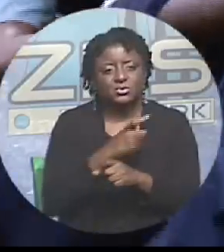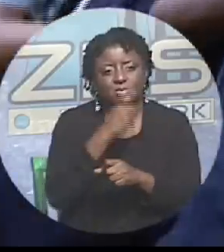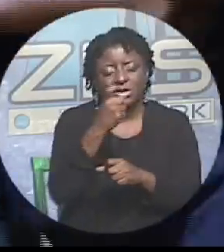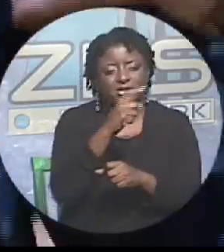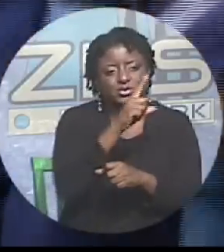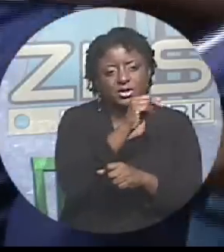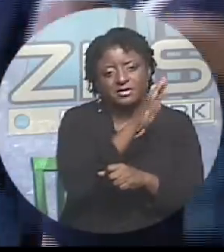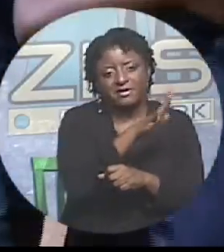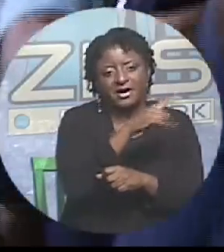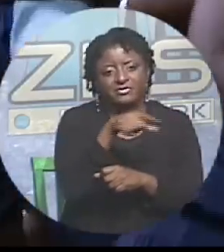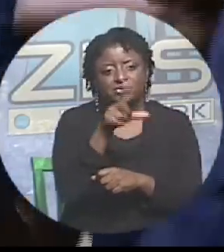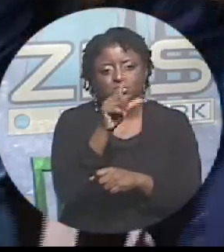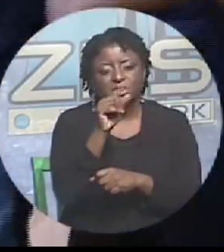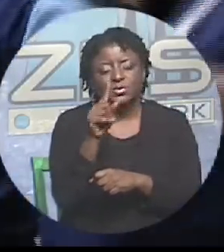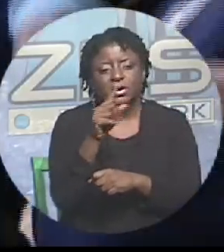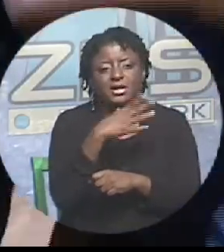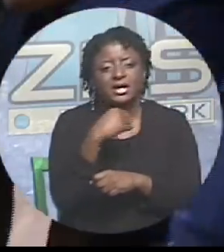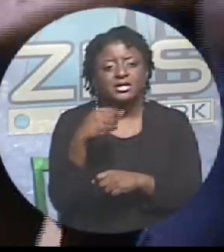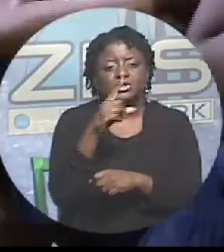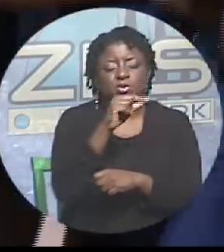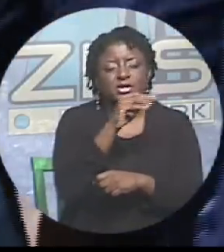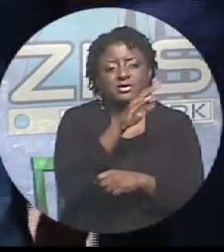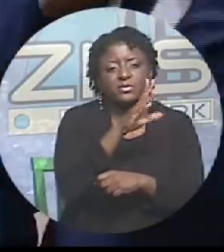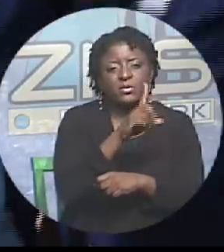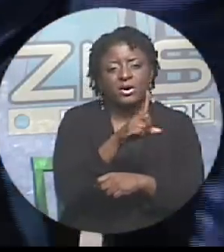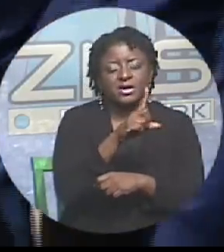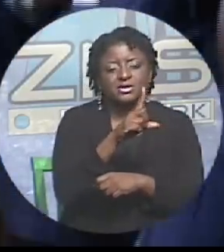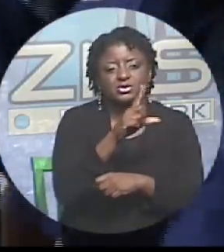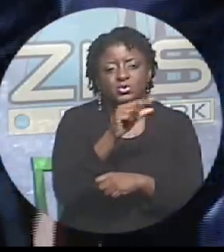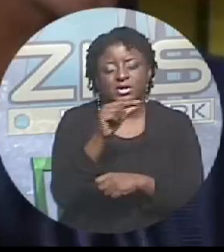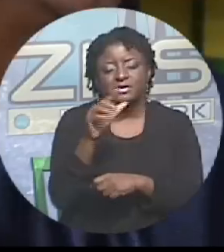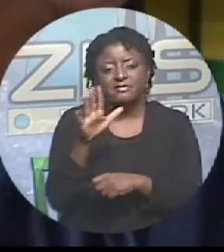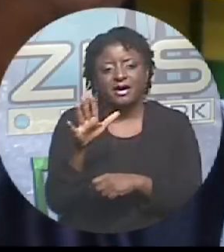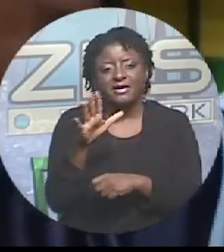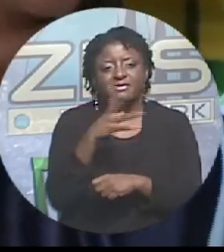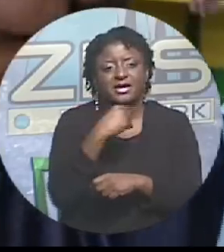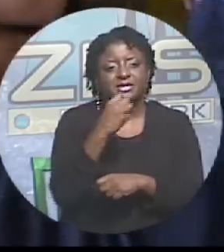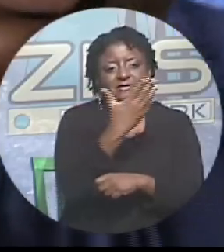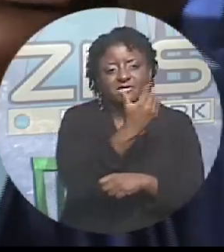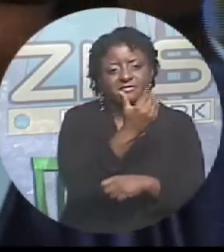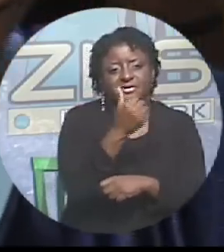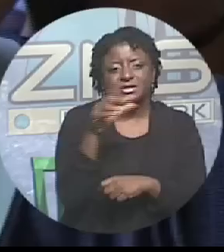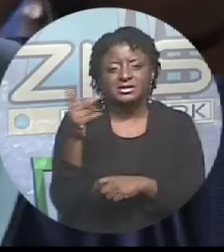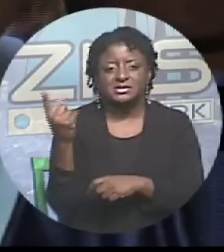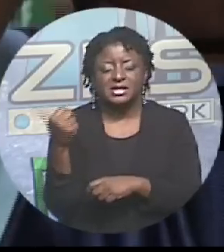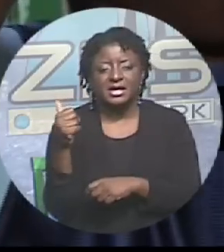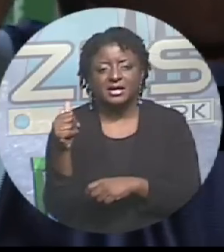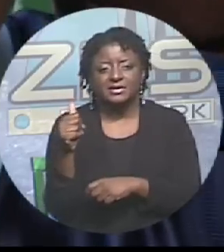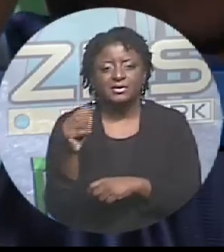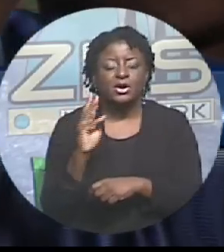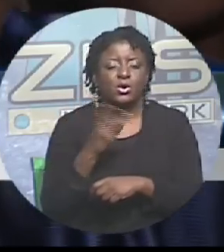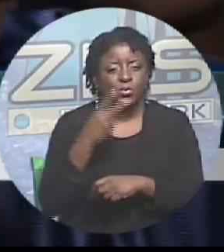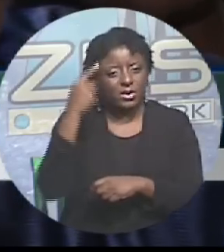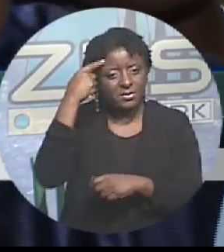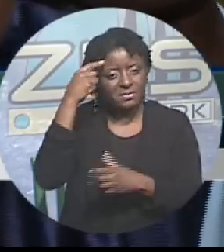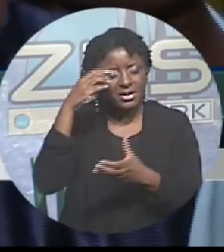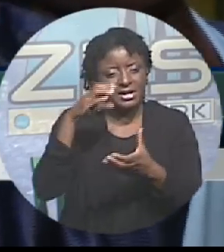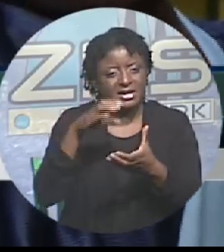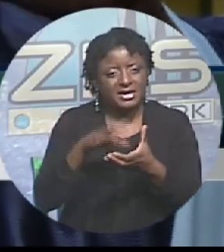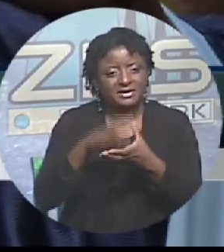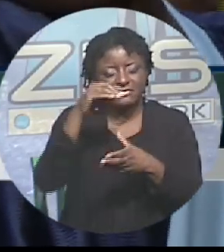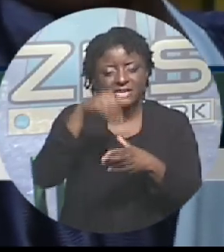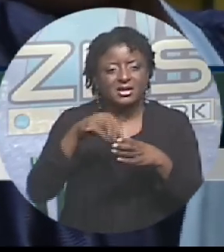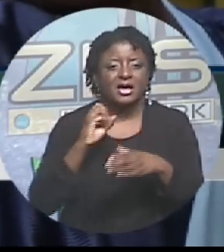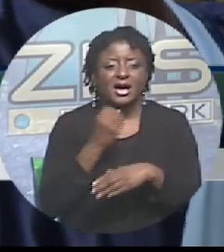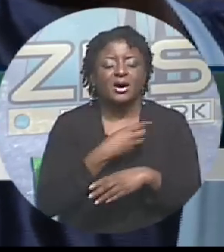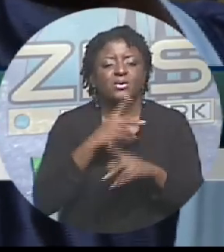winning 25-21, 20-25, and 15-10. We believe in our team. And